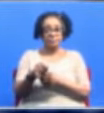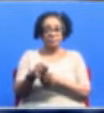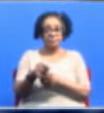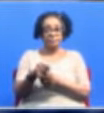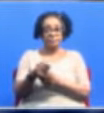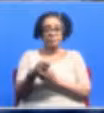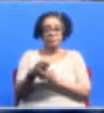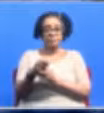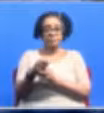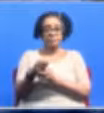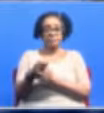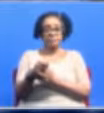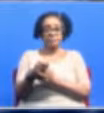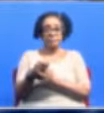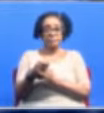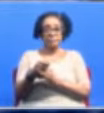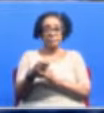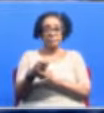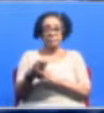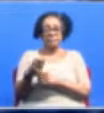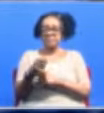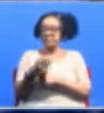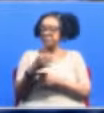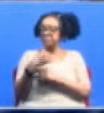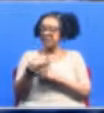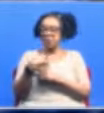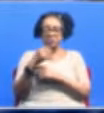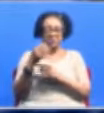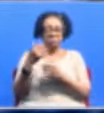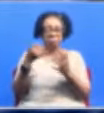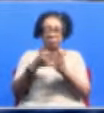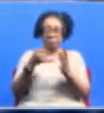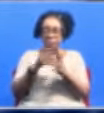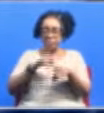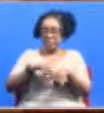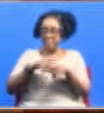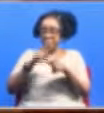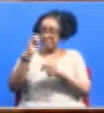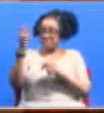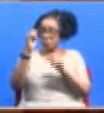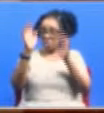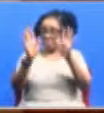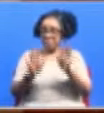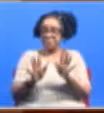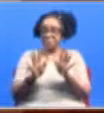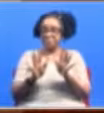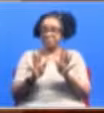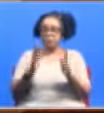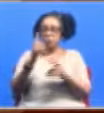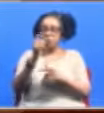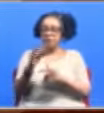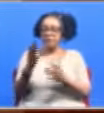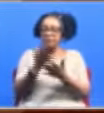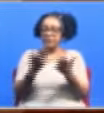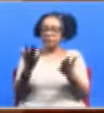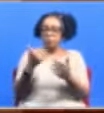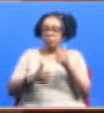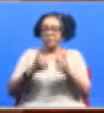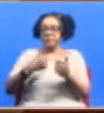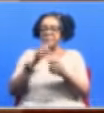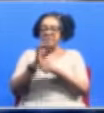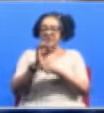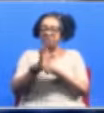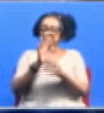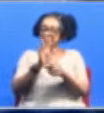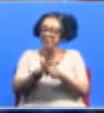I mean, I was embedded with the presidential campaign, when he was campaigning to become president. And one of the things I've advised him so many times is about